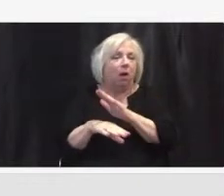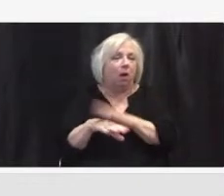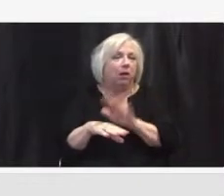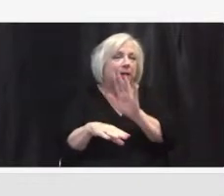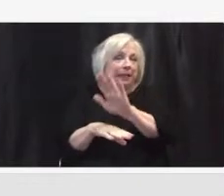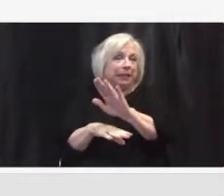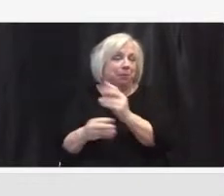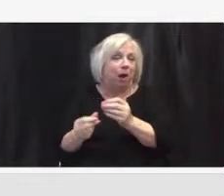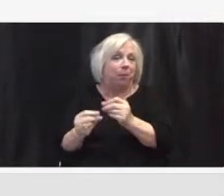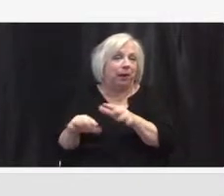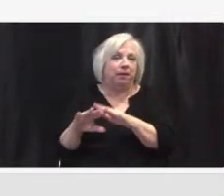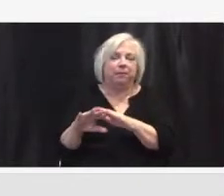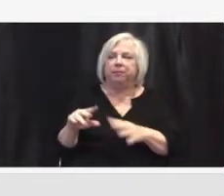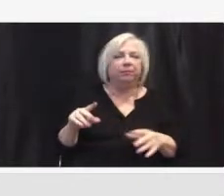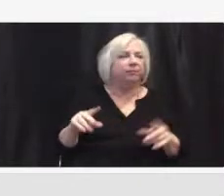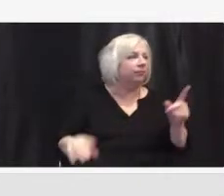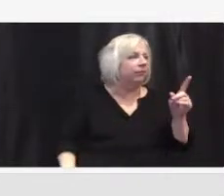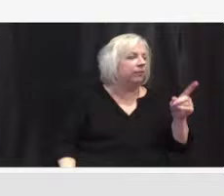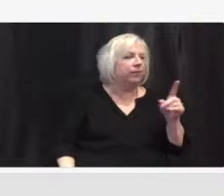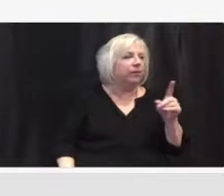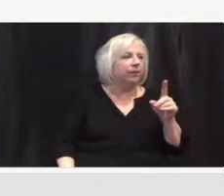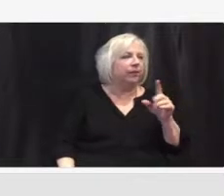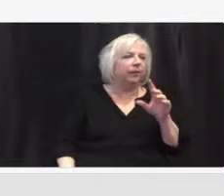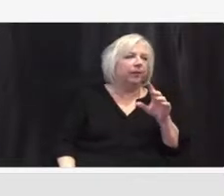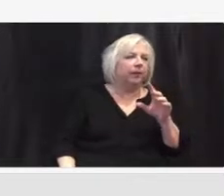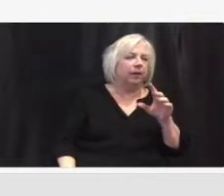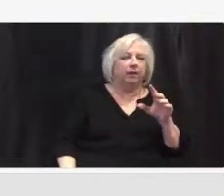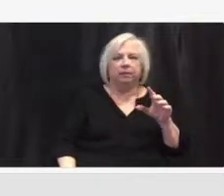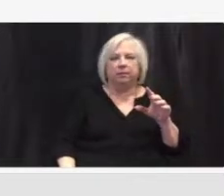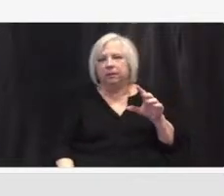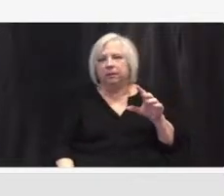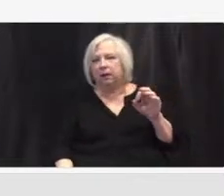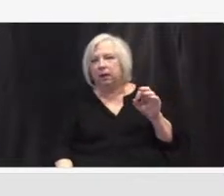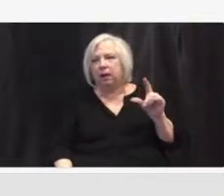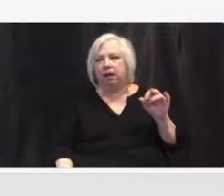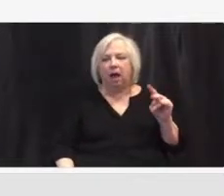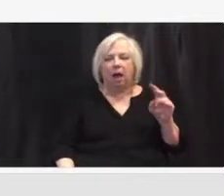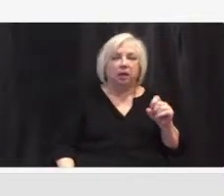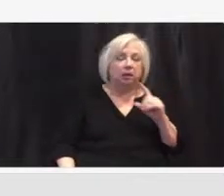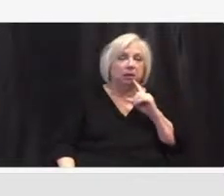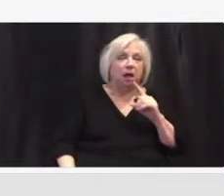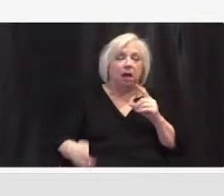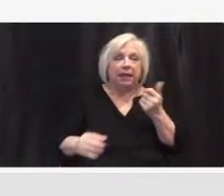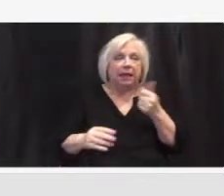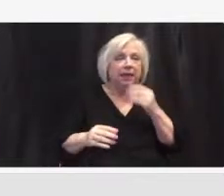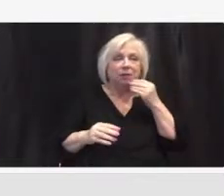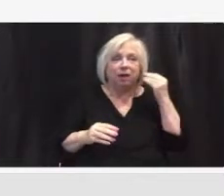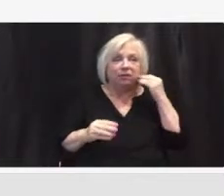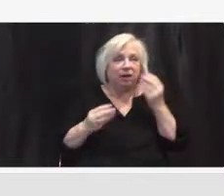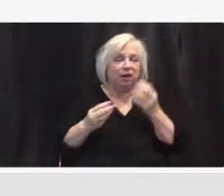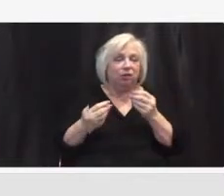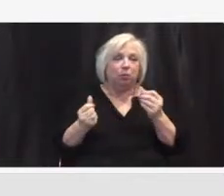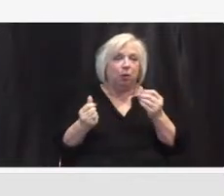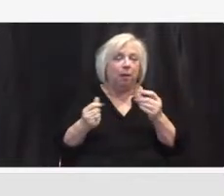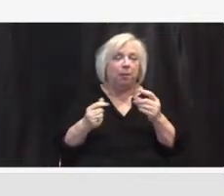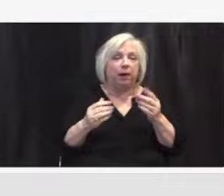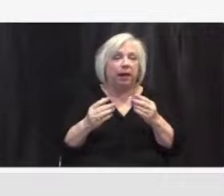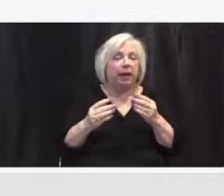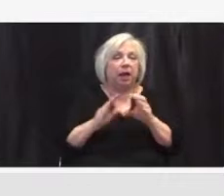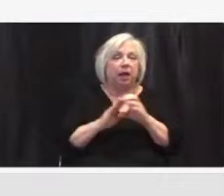A food truck is not allowed on any residential property by